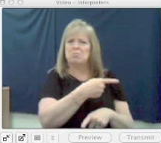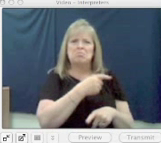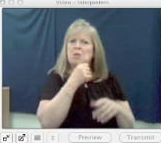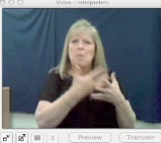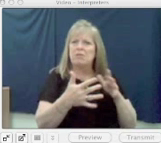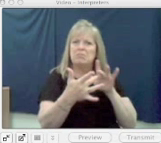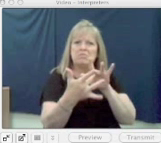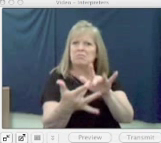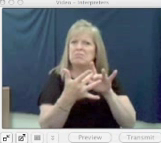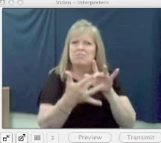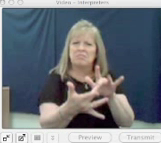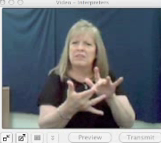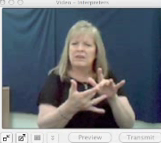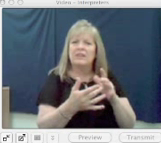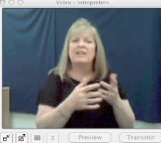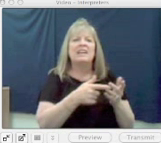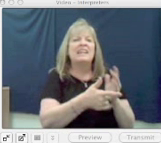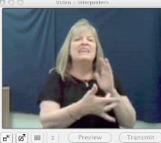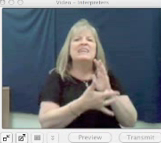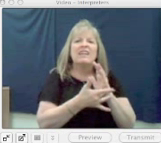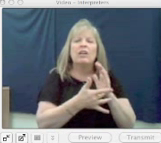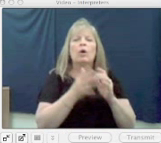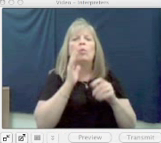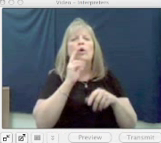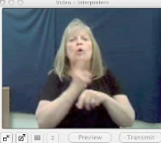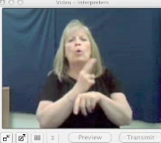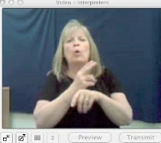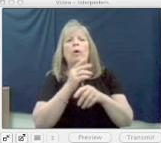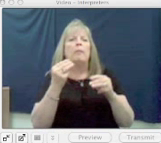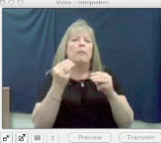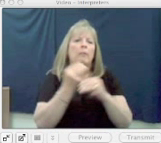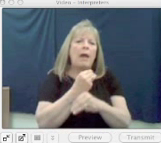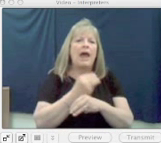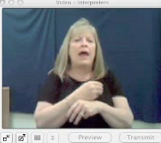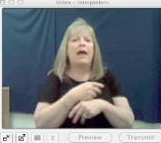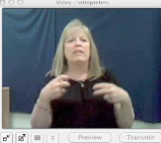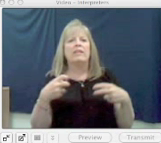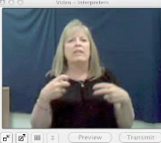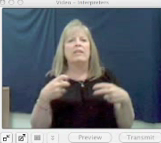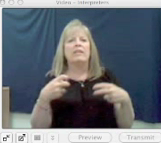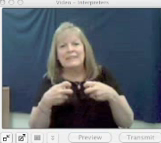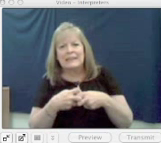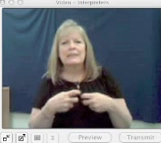Technical professions work with math and physics.